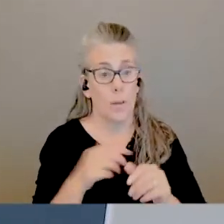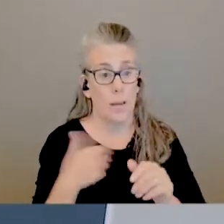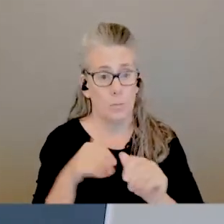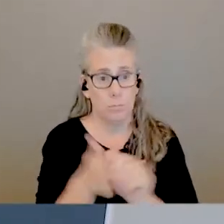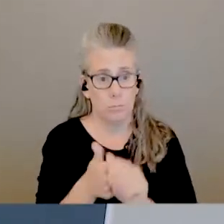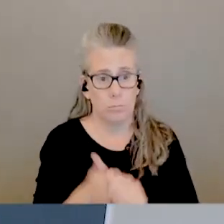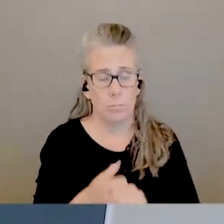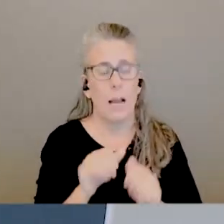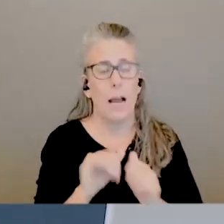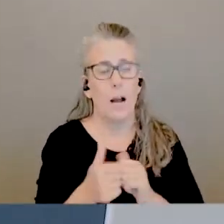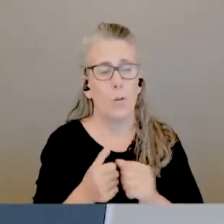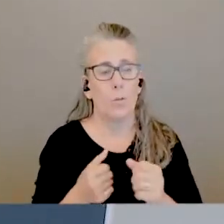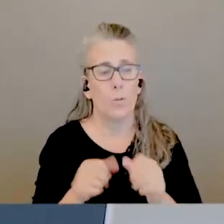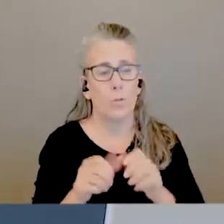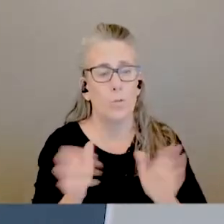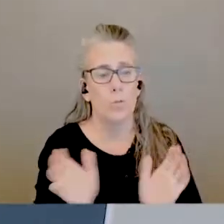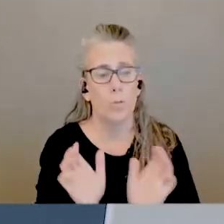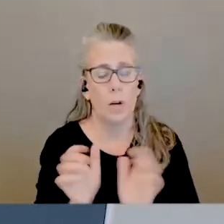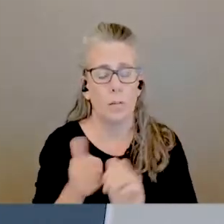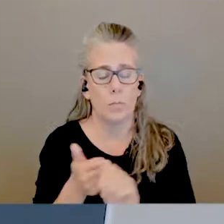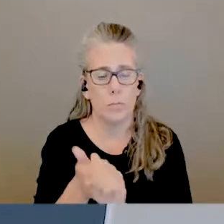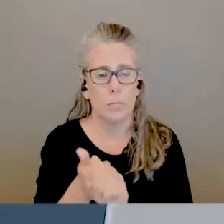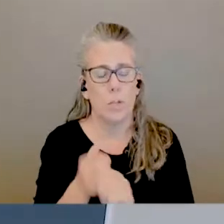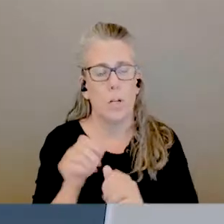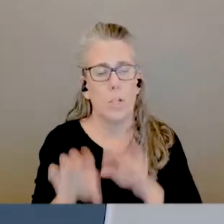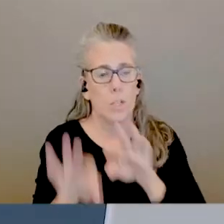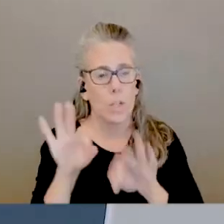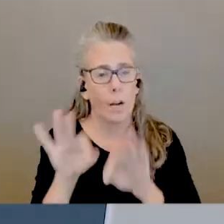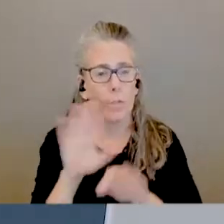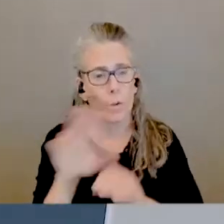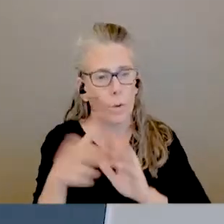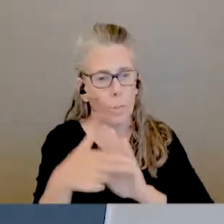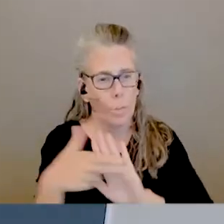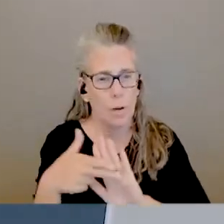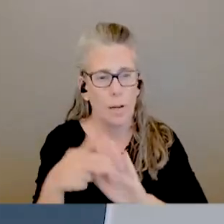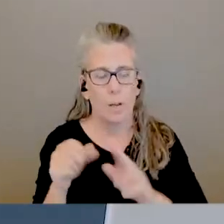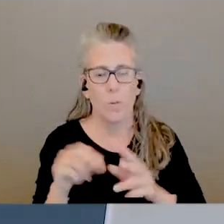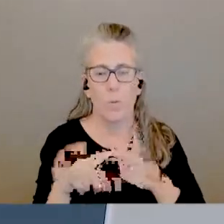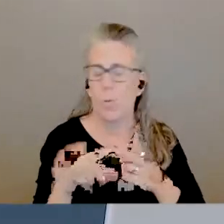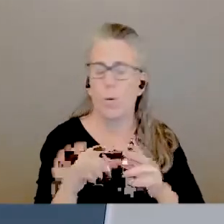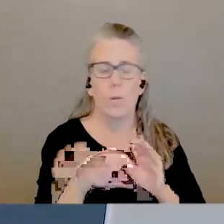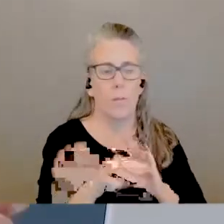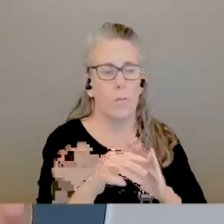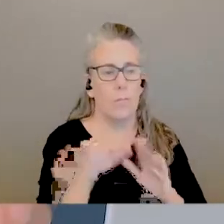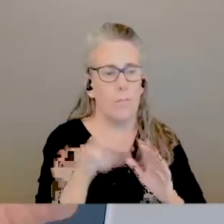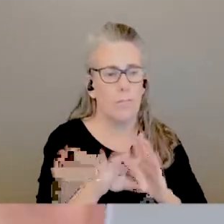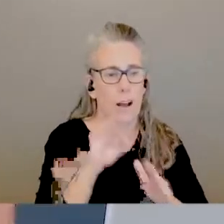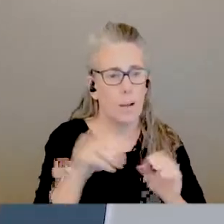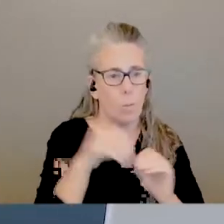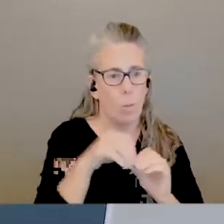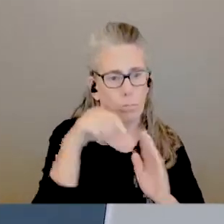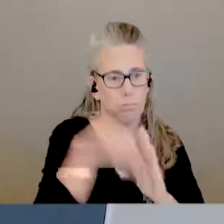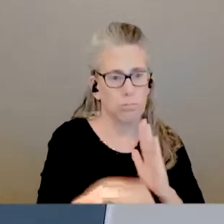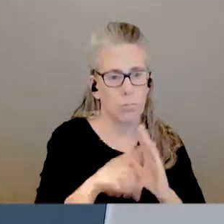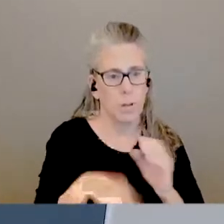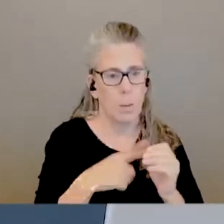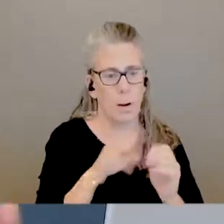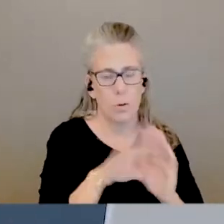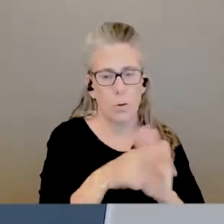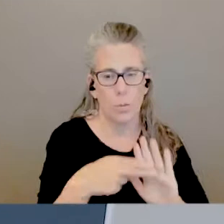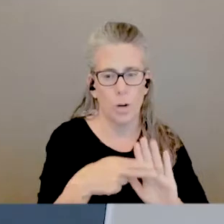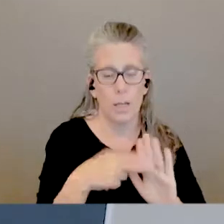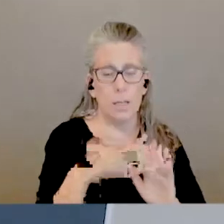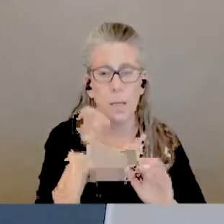or describe the discoverability of your flagship products, sponsor products. Or if you want to do it on and off Amazon, you